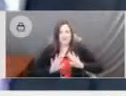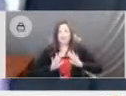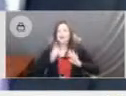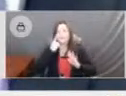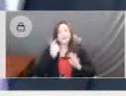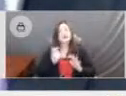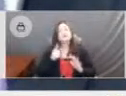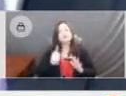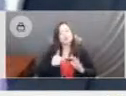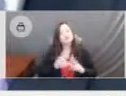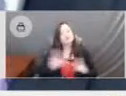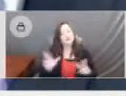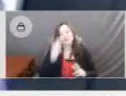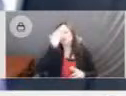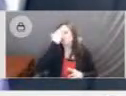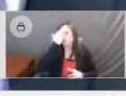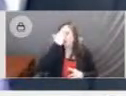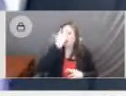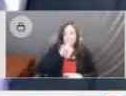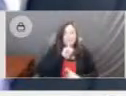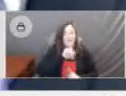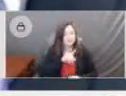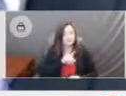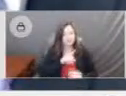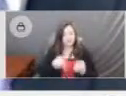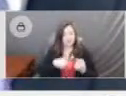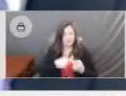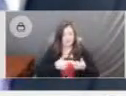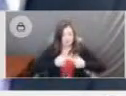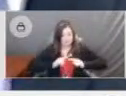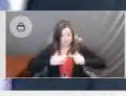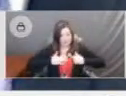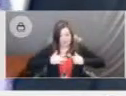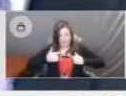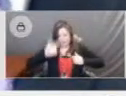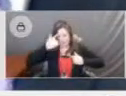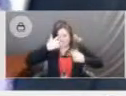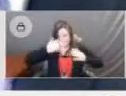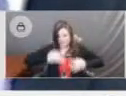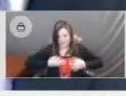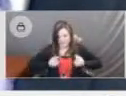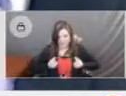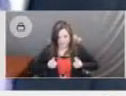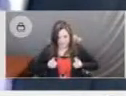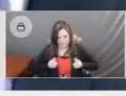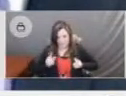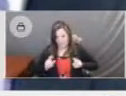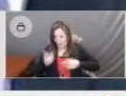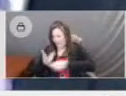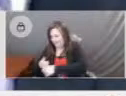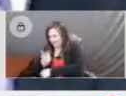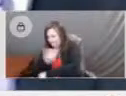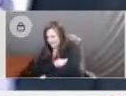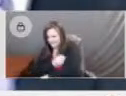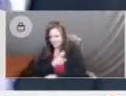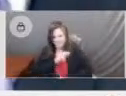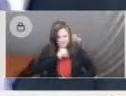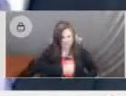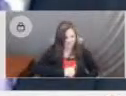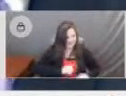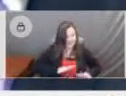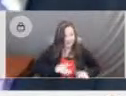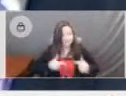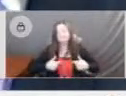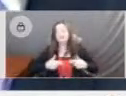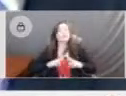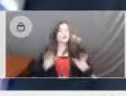to put that concern to rest, so that when their time comes to make the decision as to whether or not they will receive the vaccine, they will be at